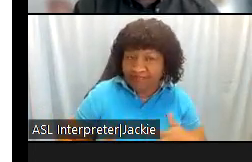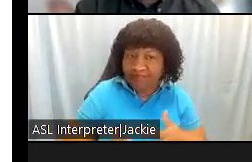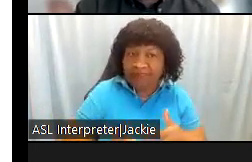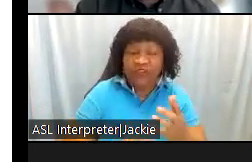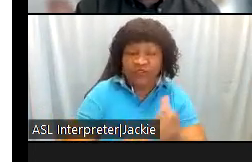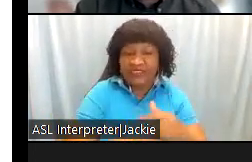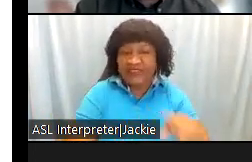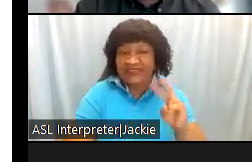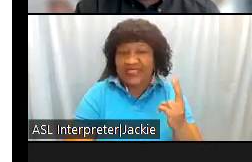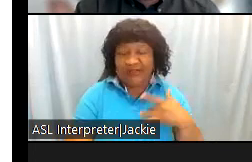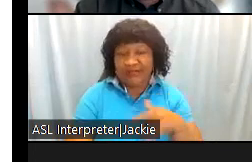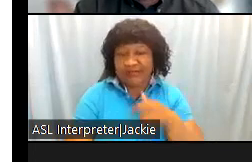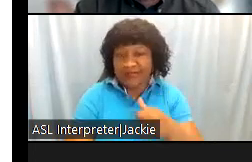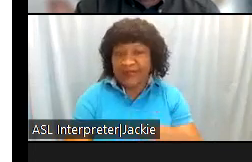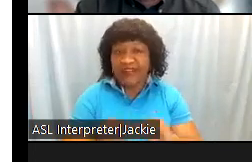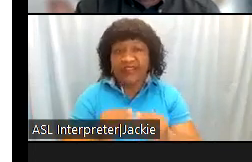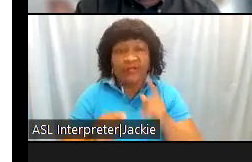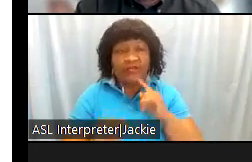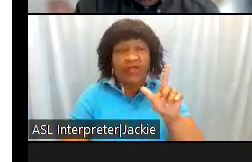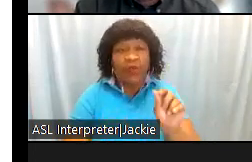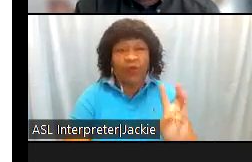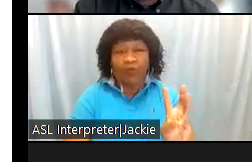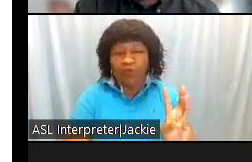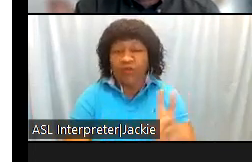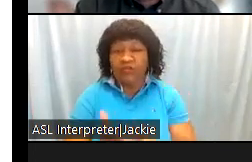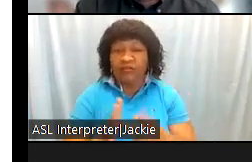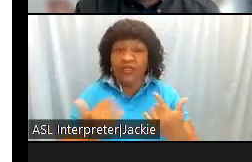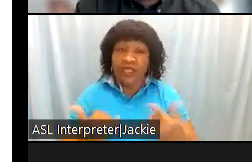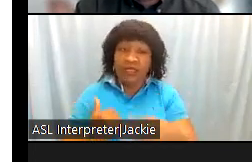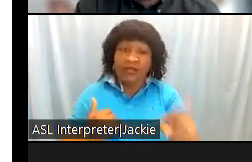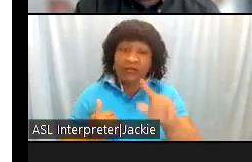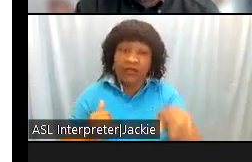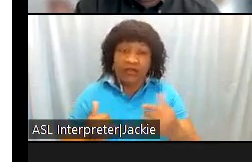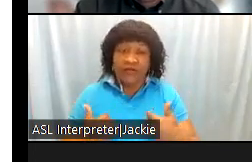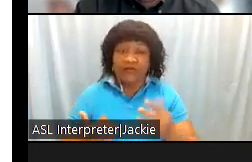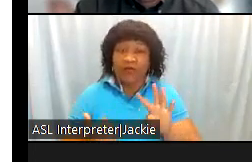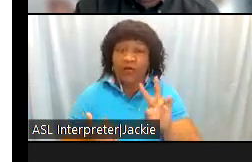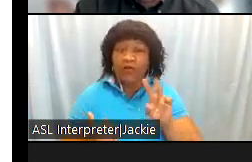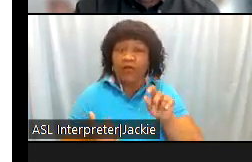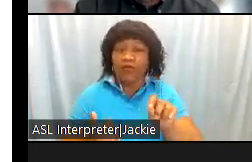that second booster, but the numbers are quite low. So really, overall, we only have about